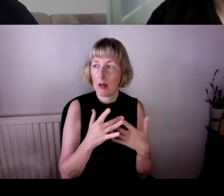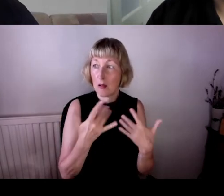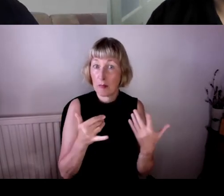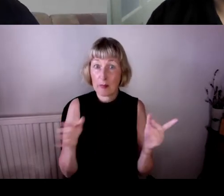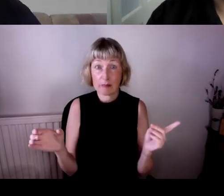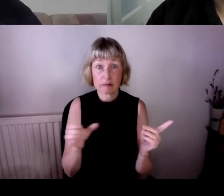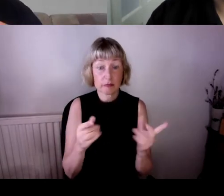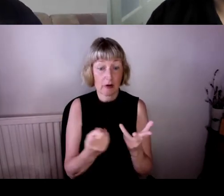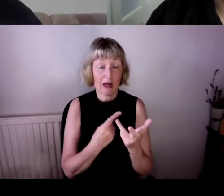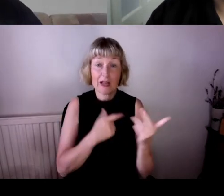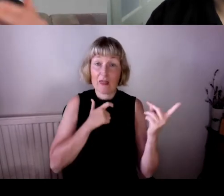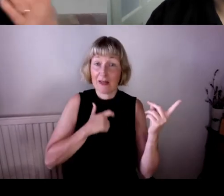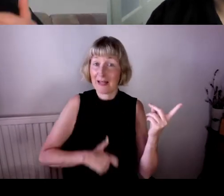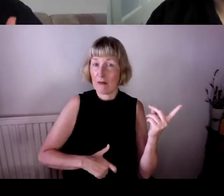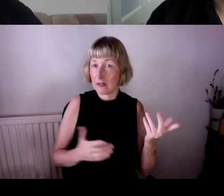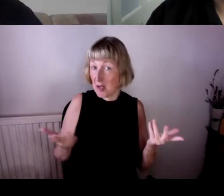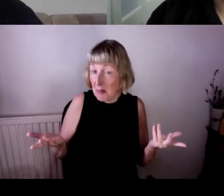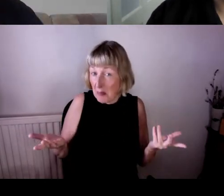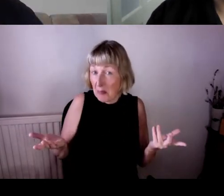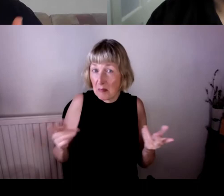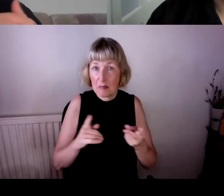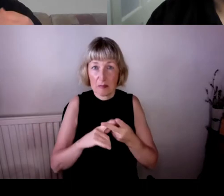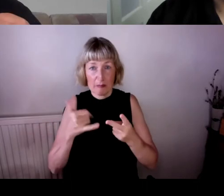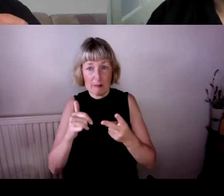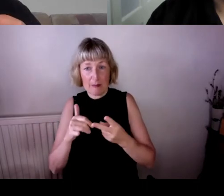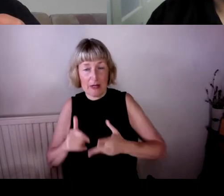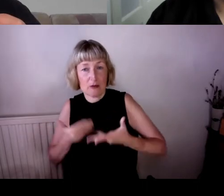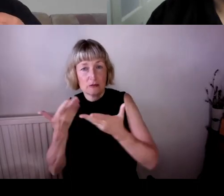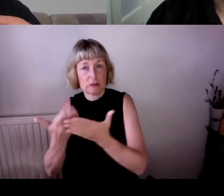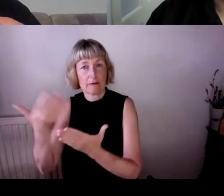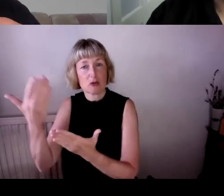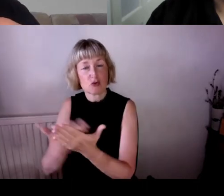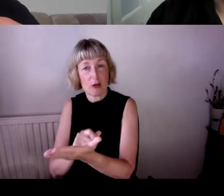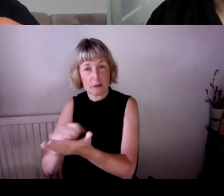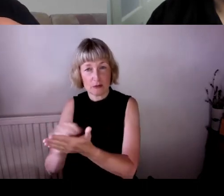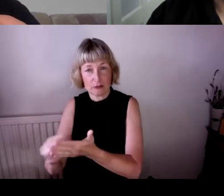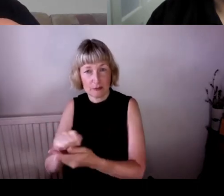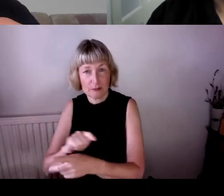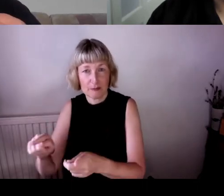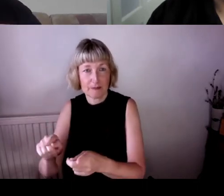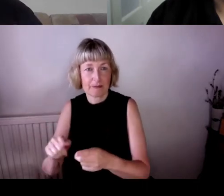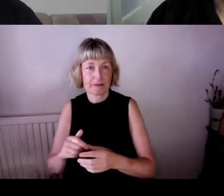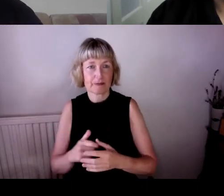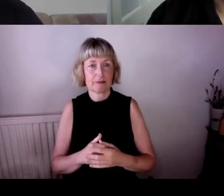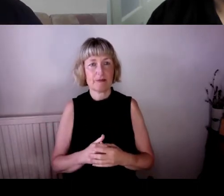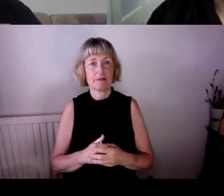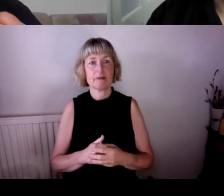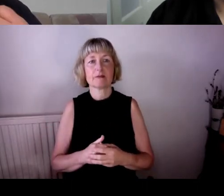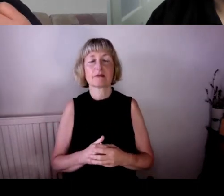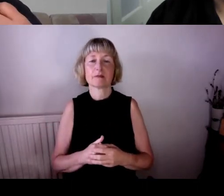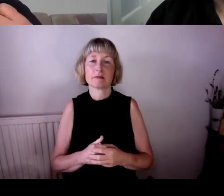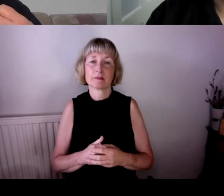extra character and writing a script for them. I did the audio description with a friend who's a burlesque